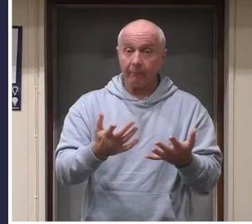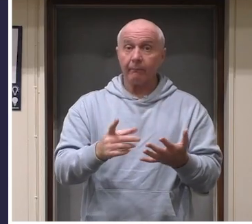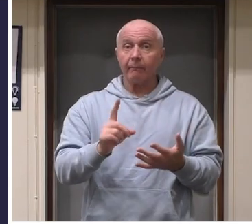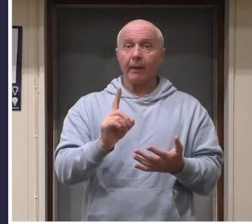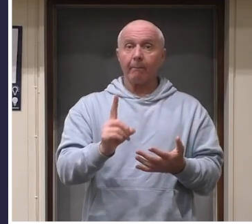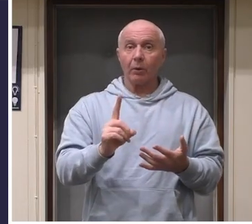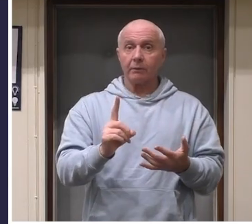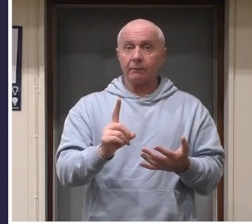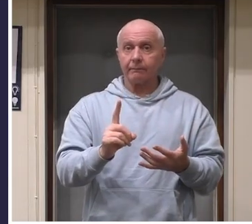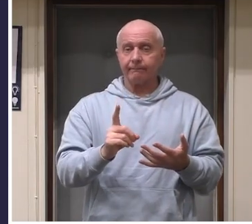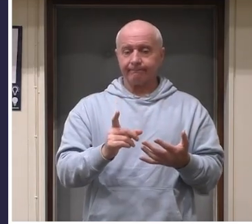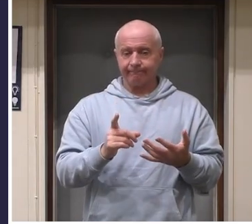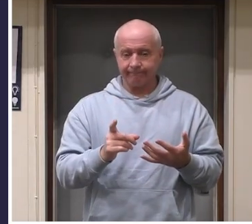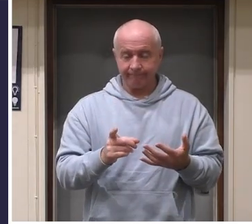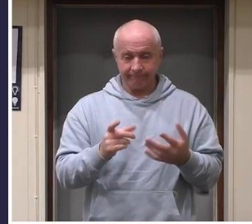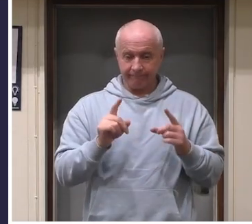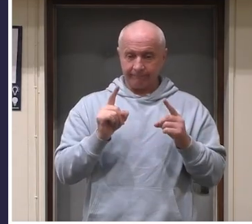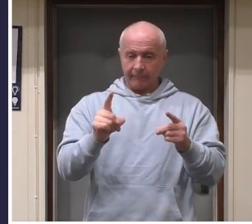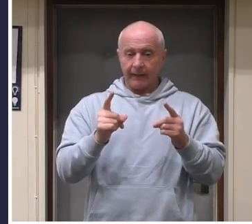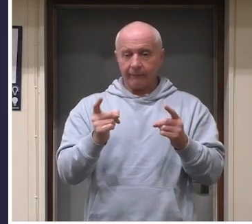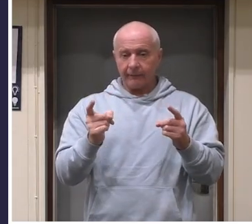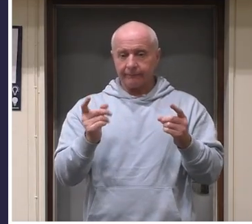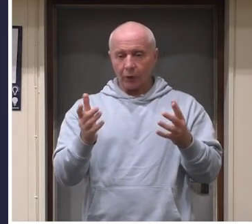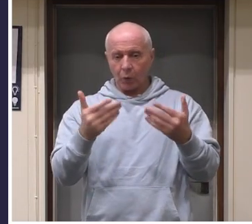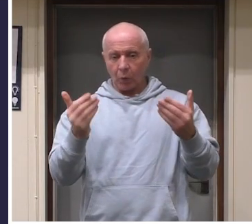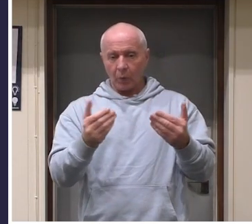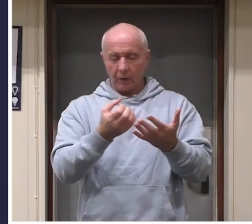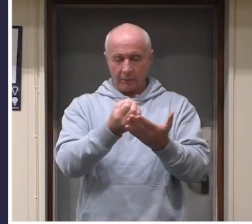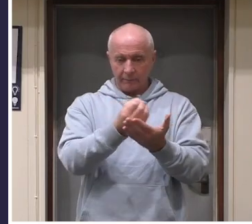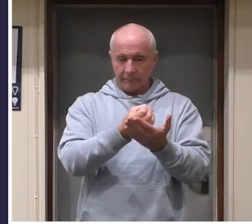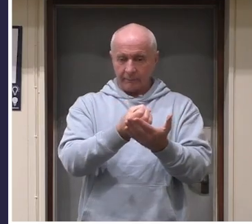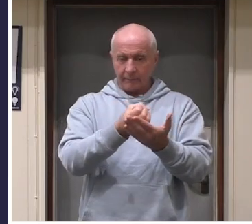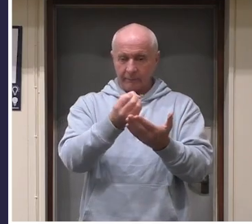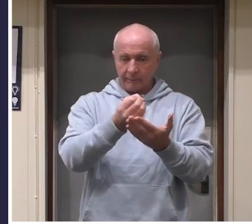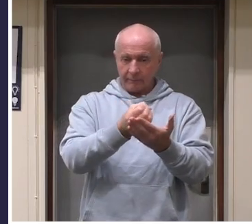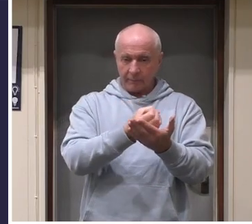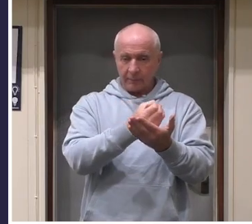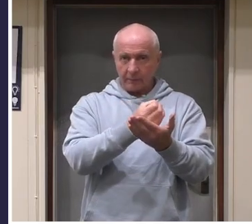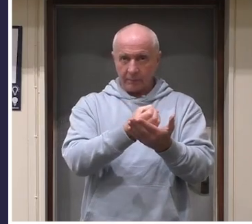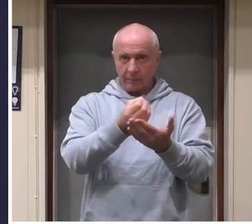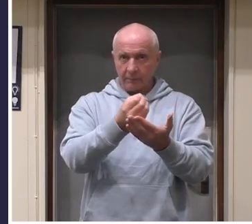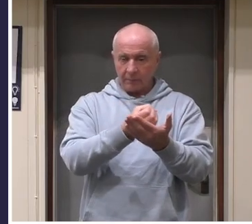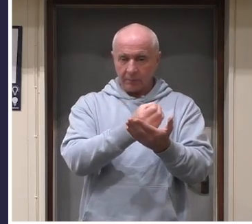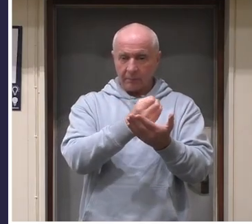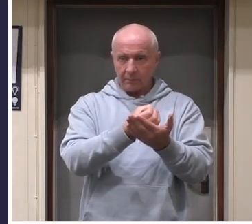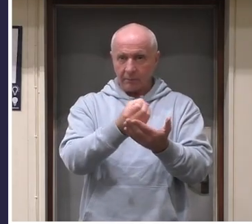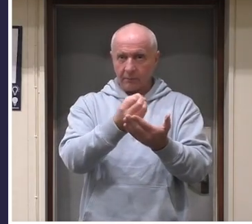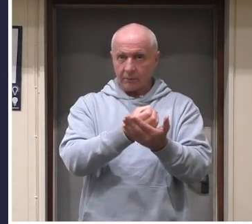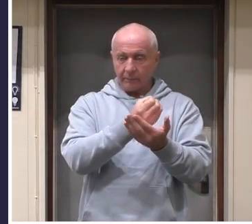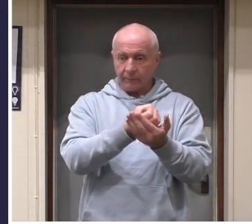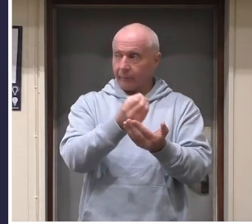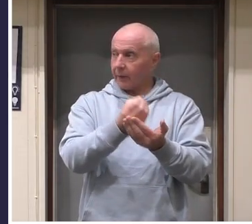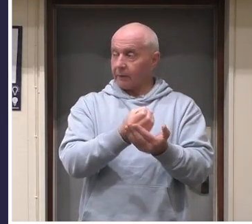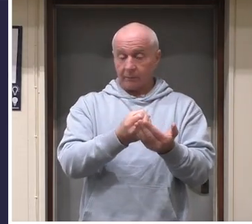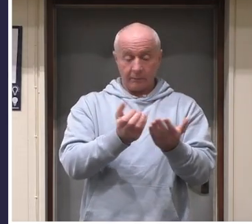But if you then cool the motion of this ball, then it's going to move very, very small amplitude in the same bowl. So the bowl is